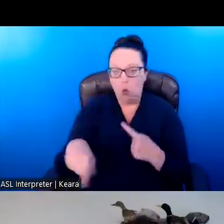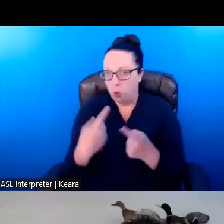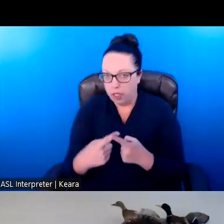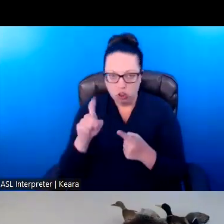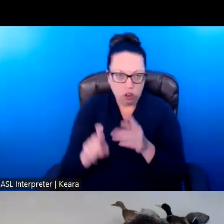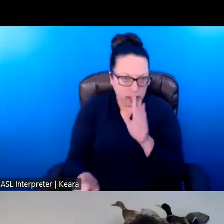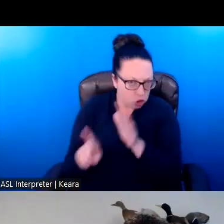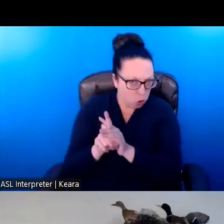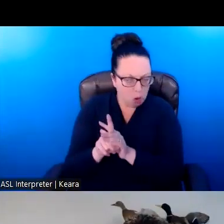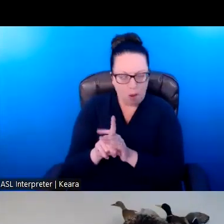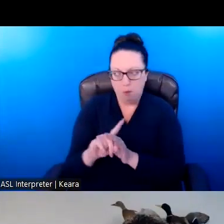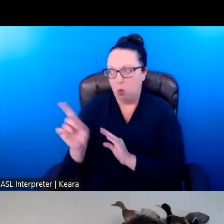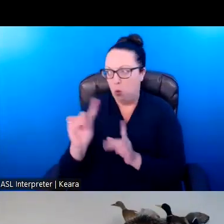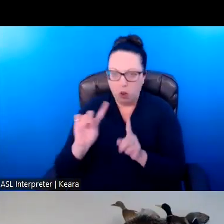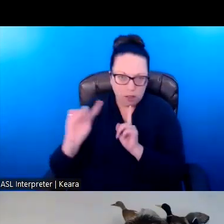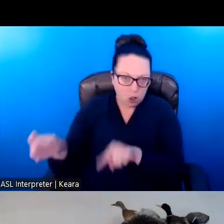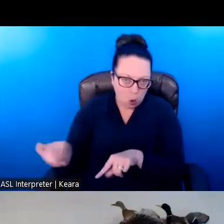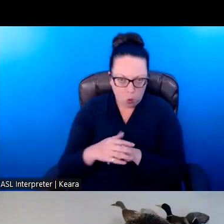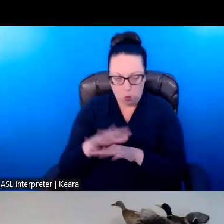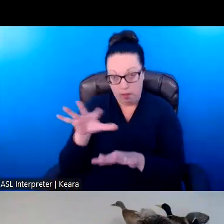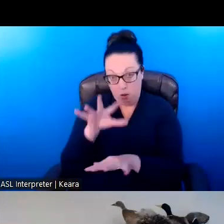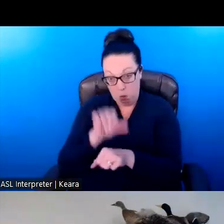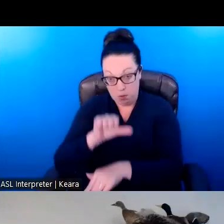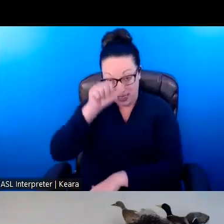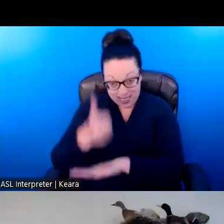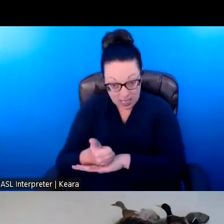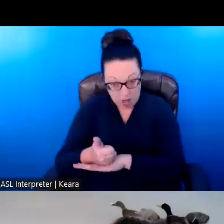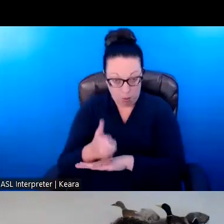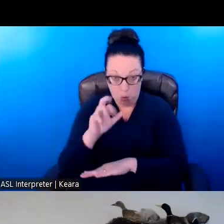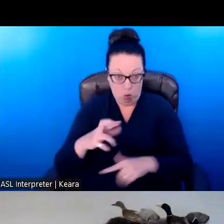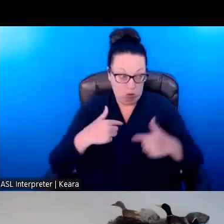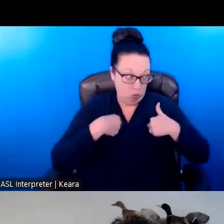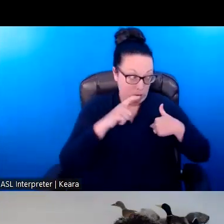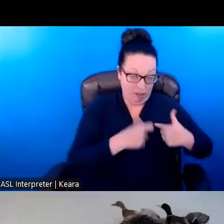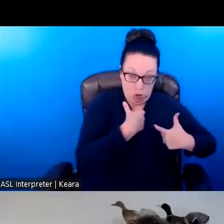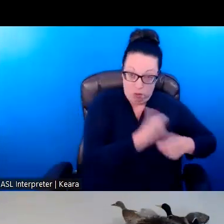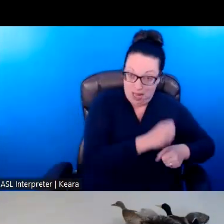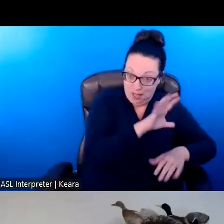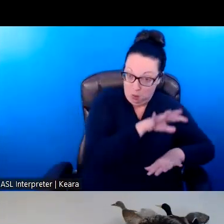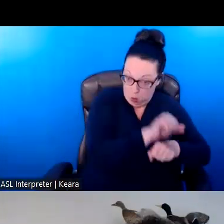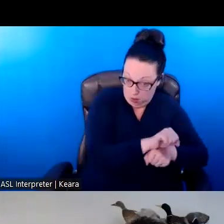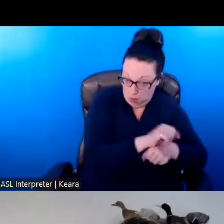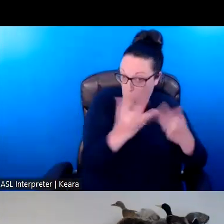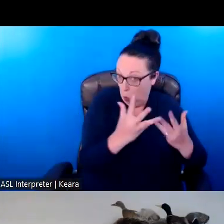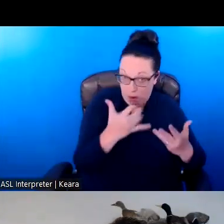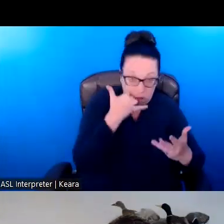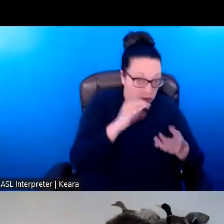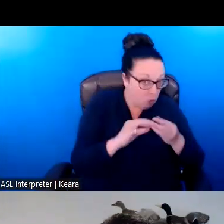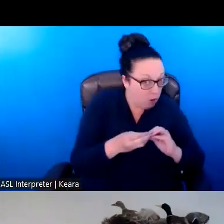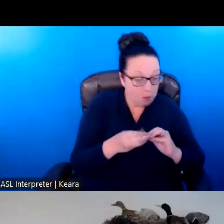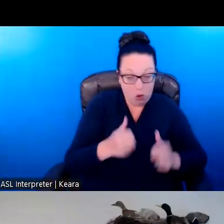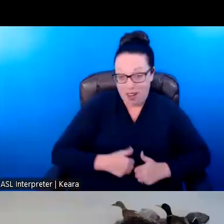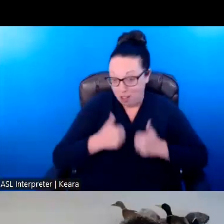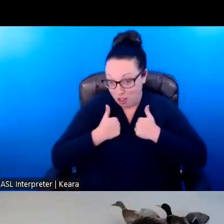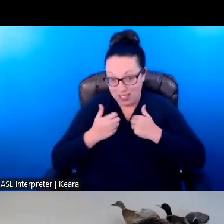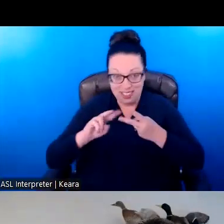there? Is the appointment set? Do we need to set it? What's the phone number? What's the address? And what's the second